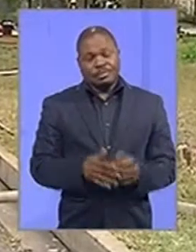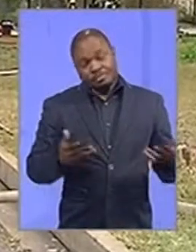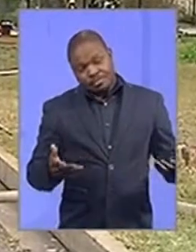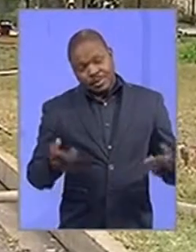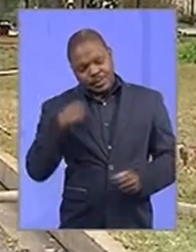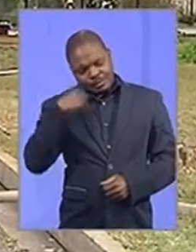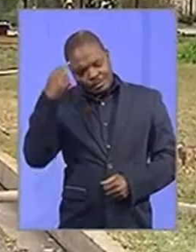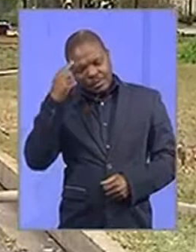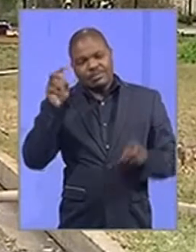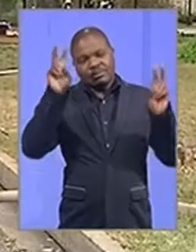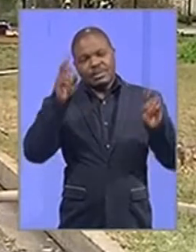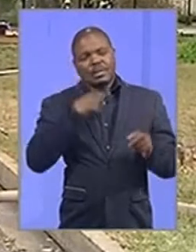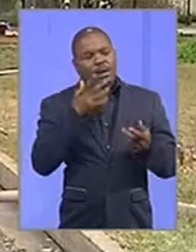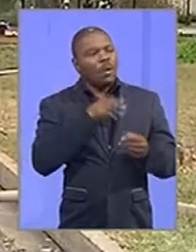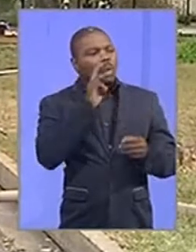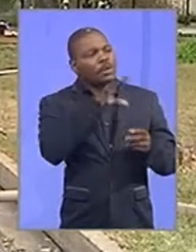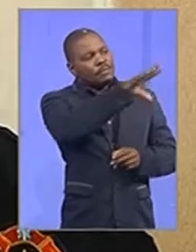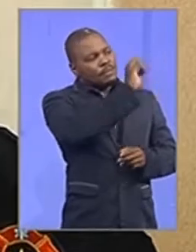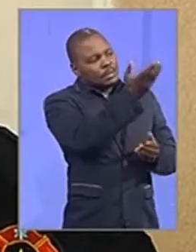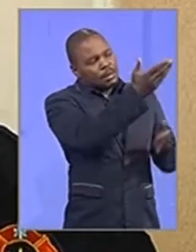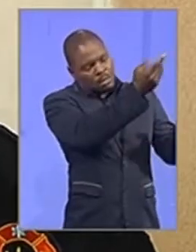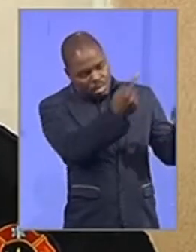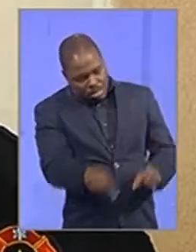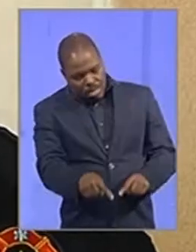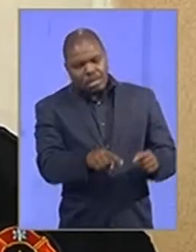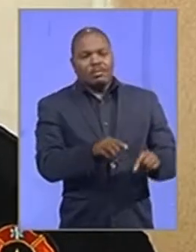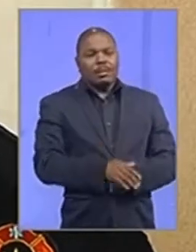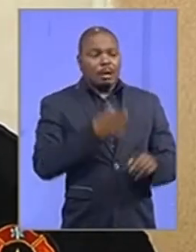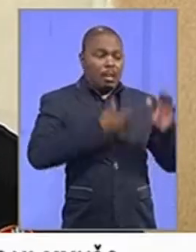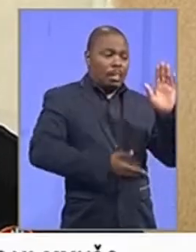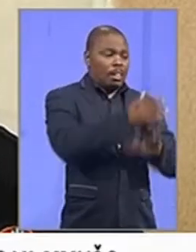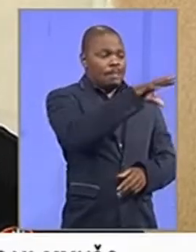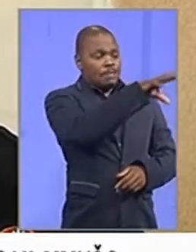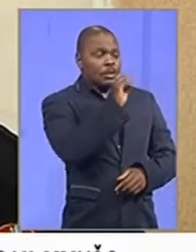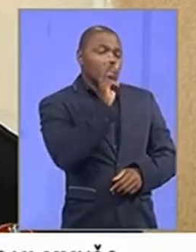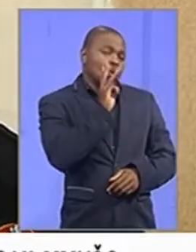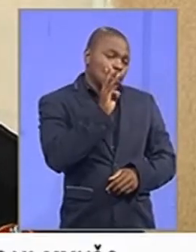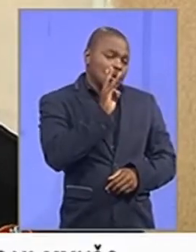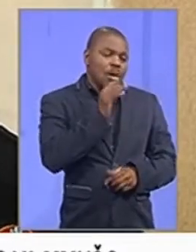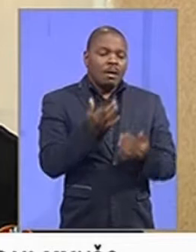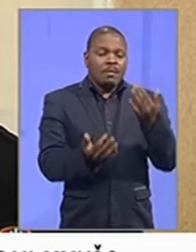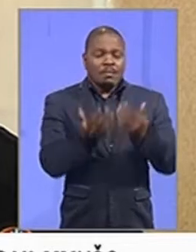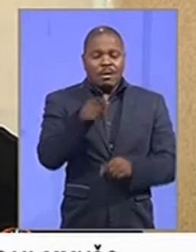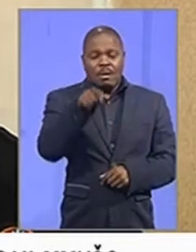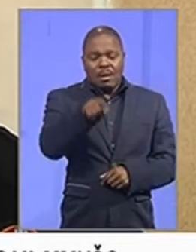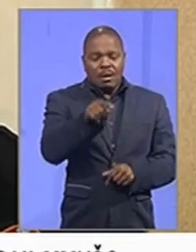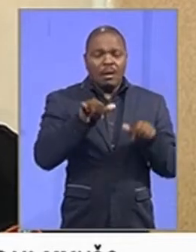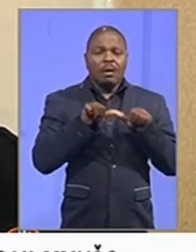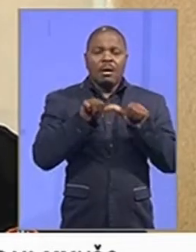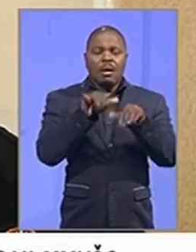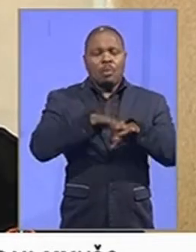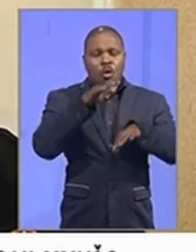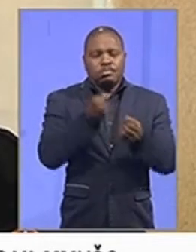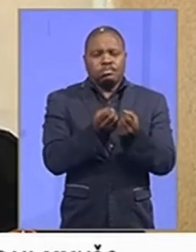to do what we call water shuttling. The time that we went out to get the water from another source, the